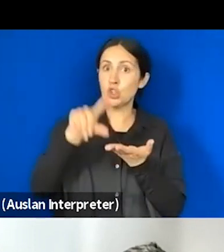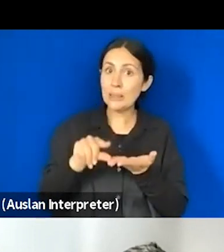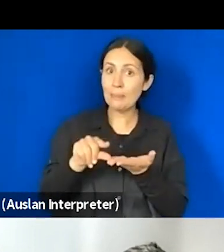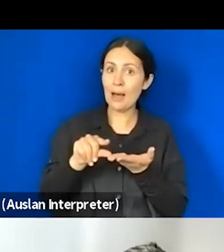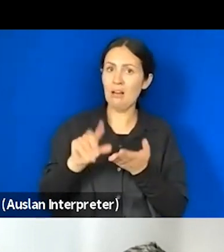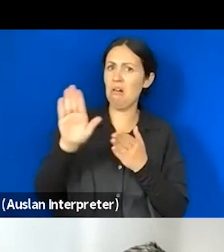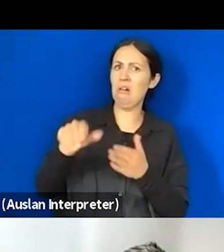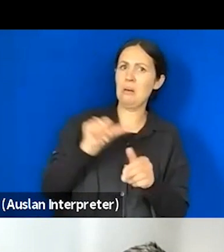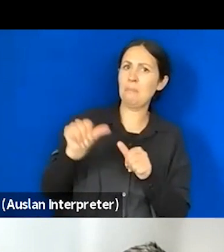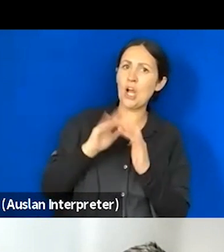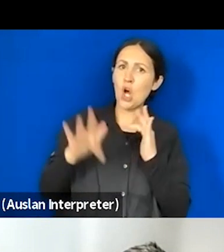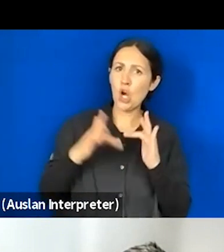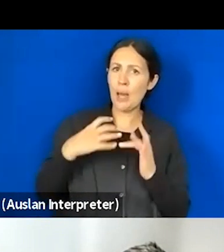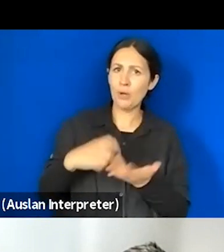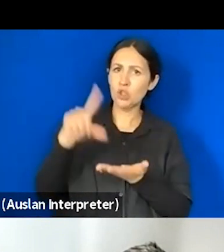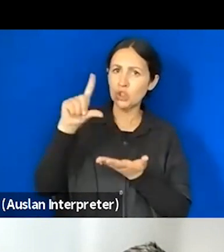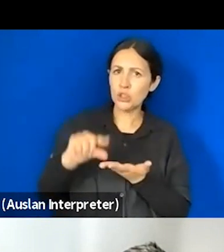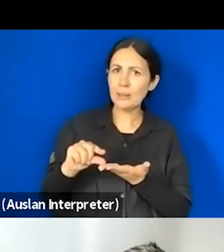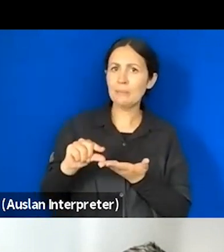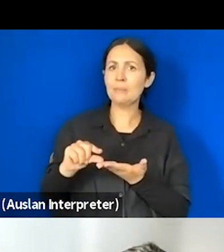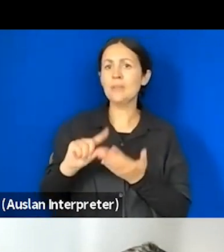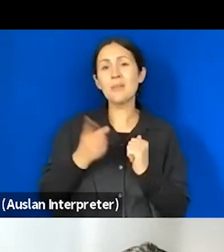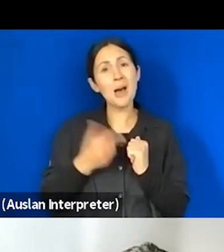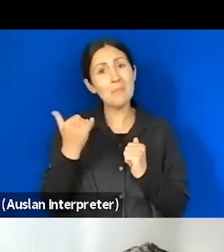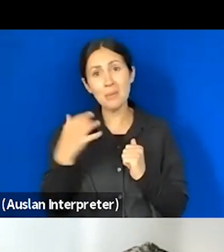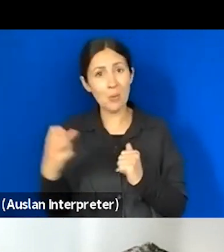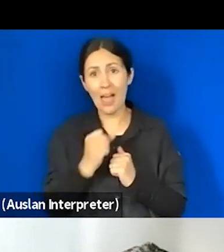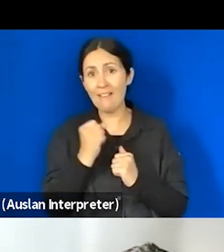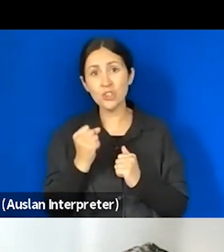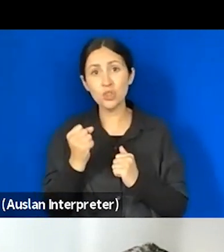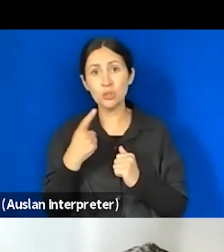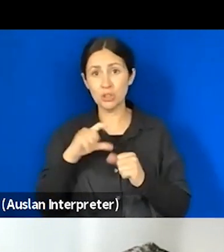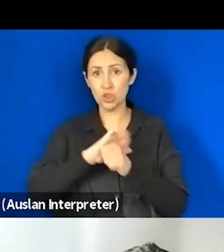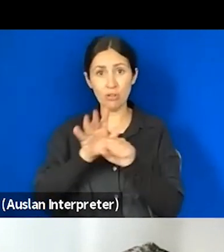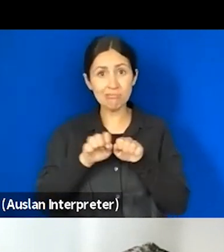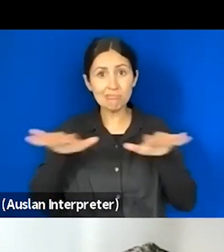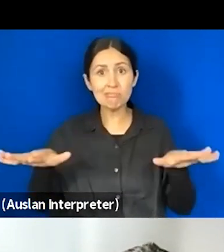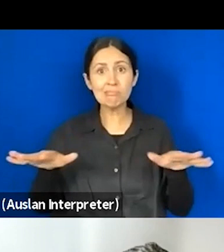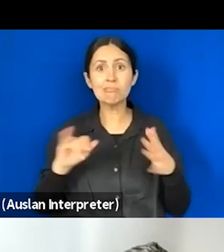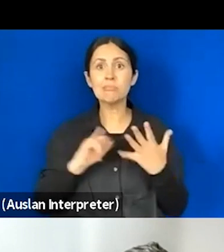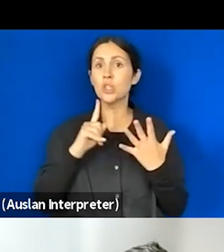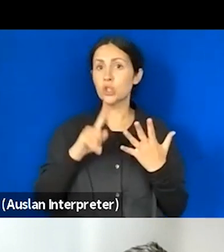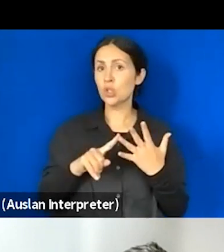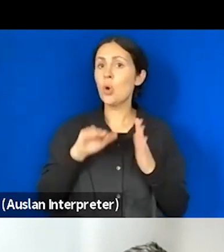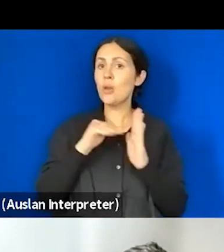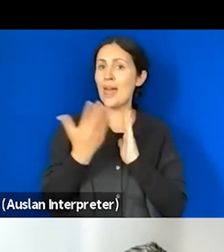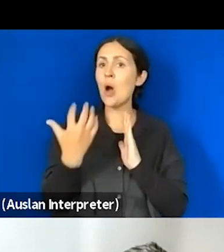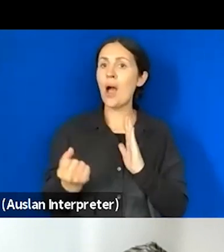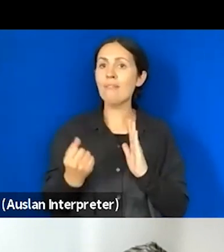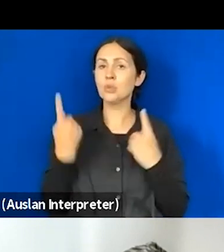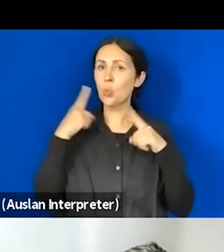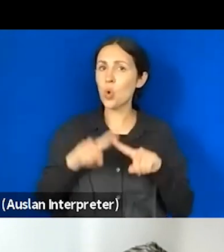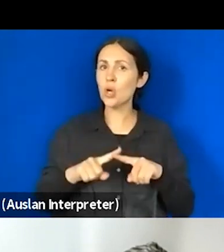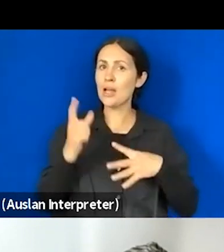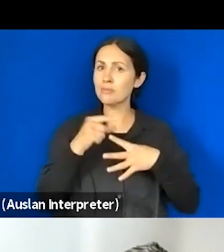replication of face-to-face care or self-delivered kind of online care. We've got an opportunity to actually expand all of those treatment modalities and join them up in